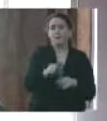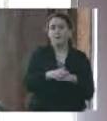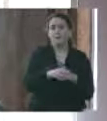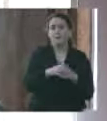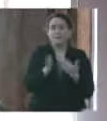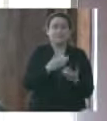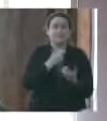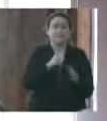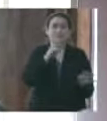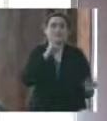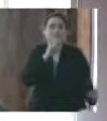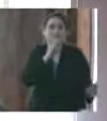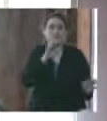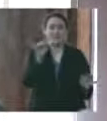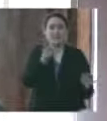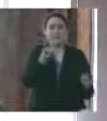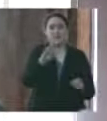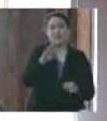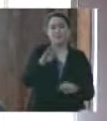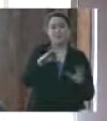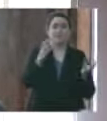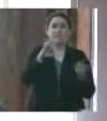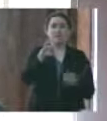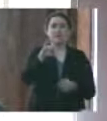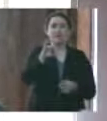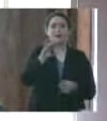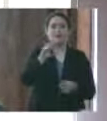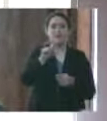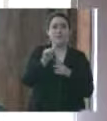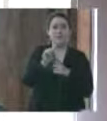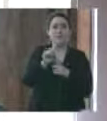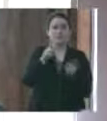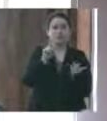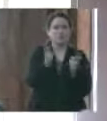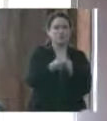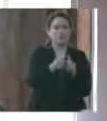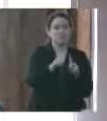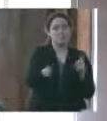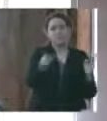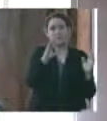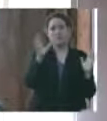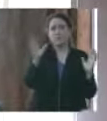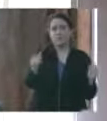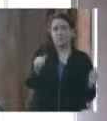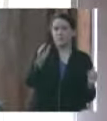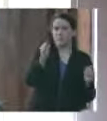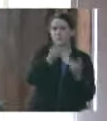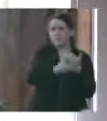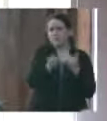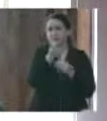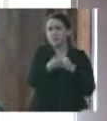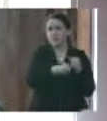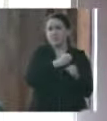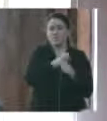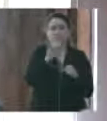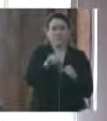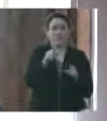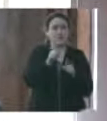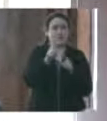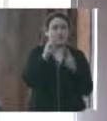But I do hope that over the next couple of years, this will change. Because the reality is that the losses